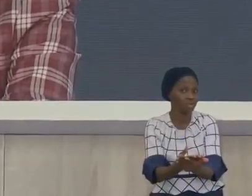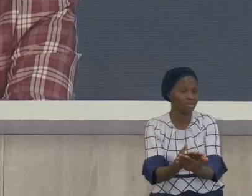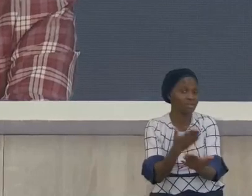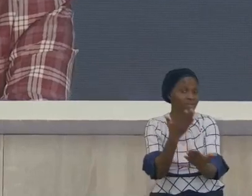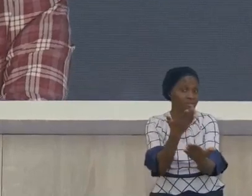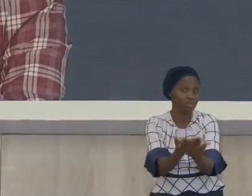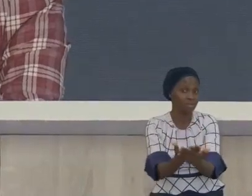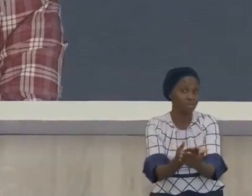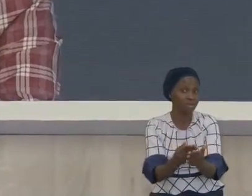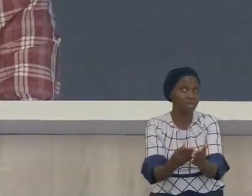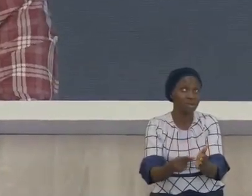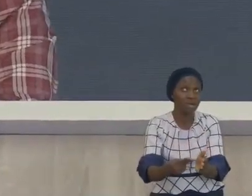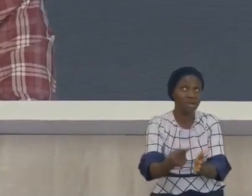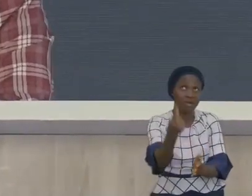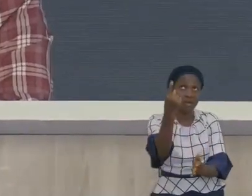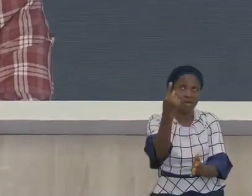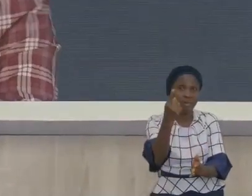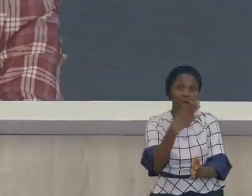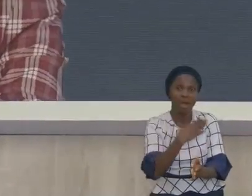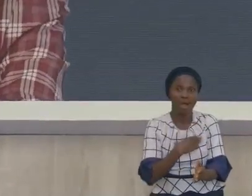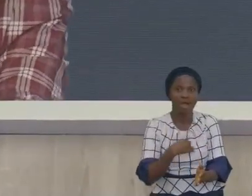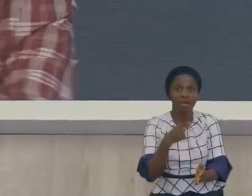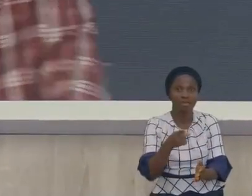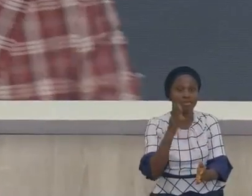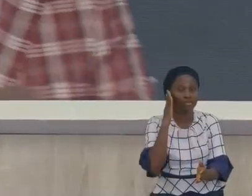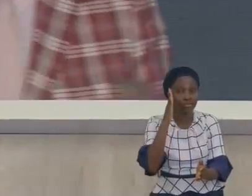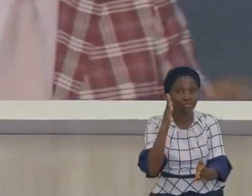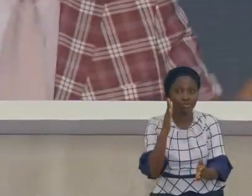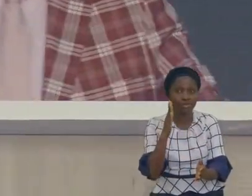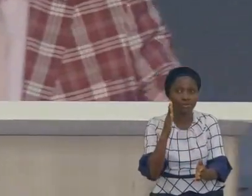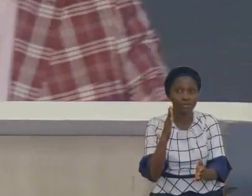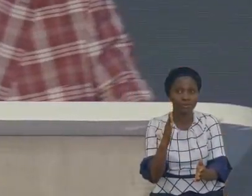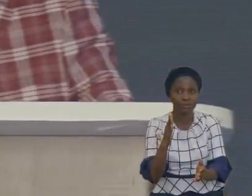are lawless do not come to leadership.